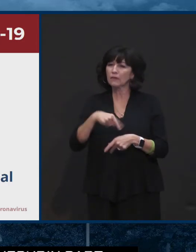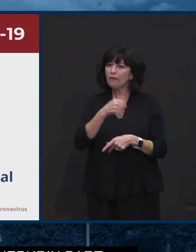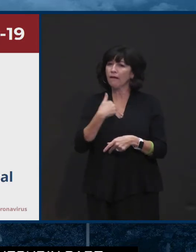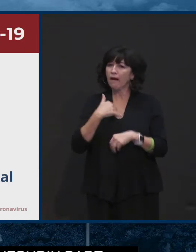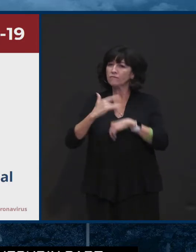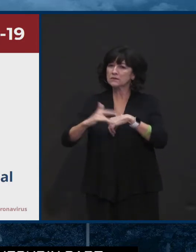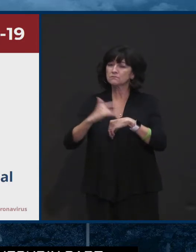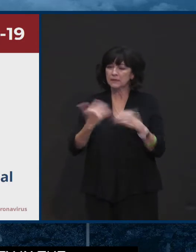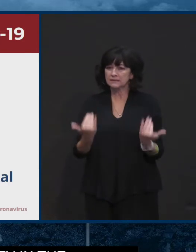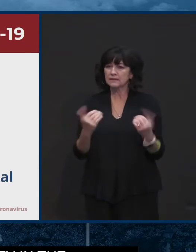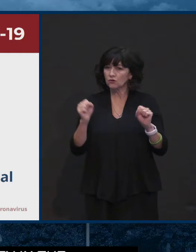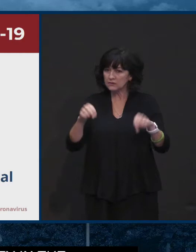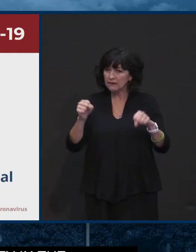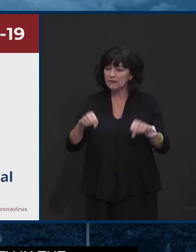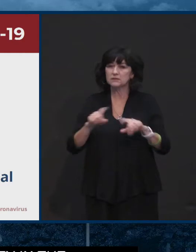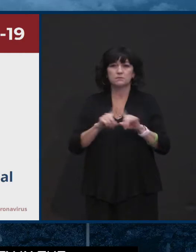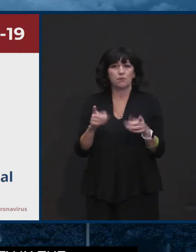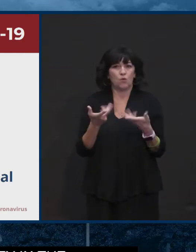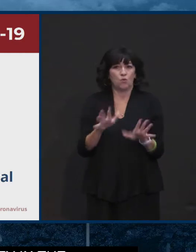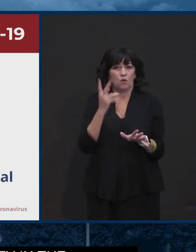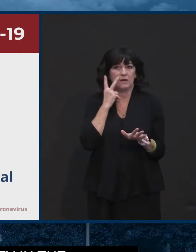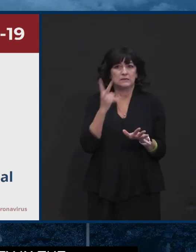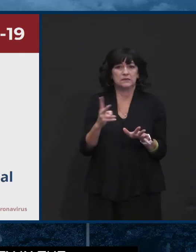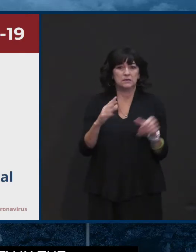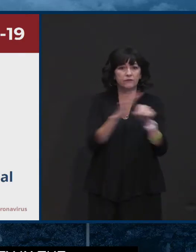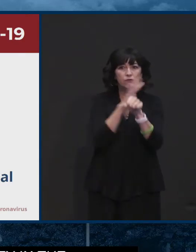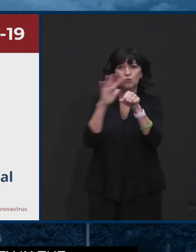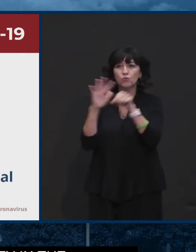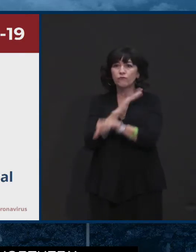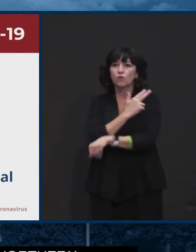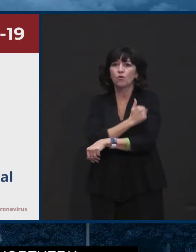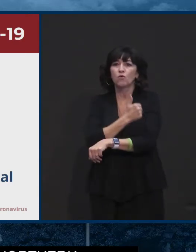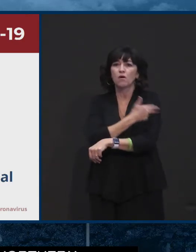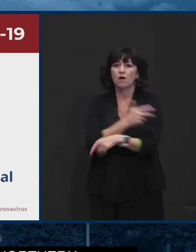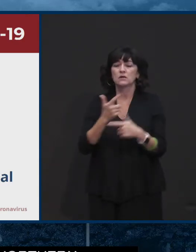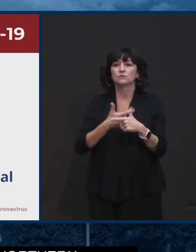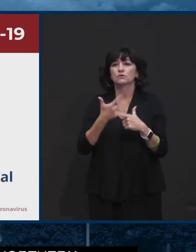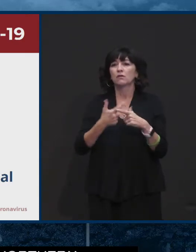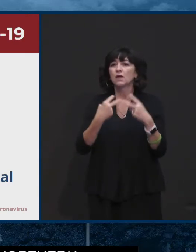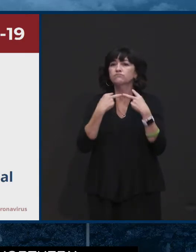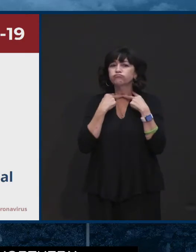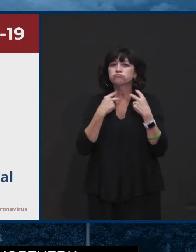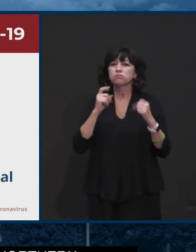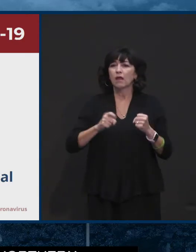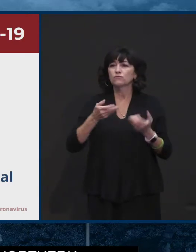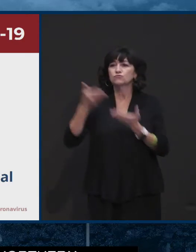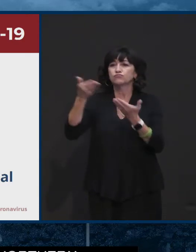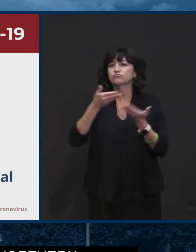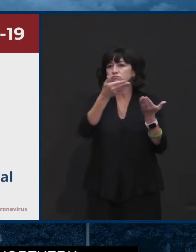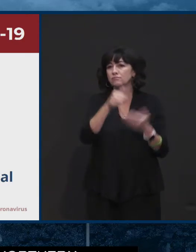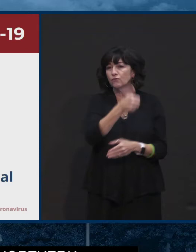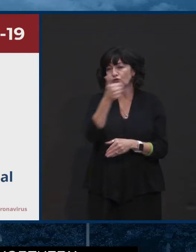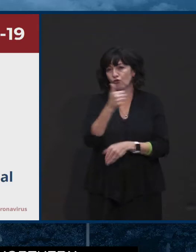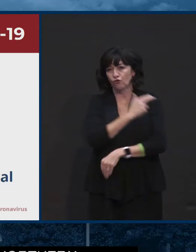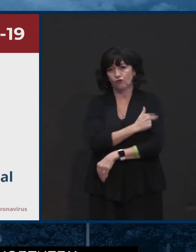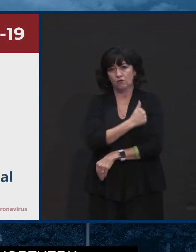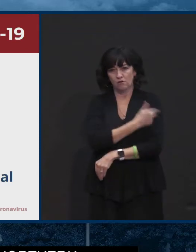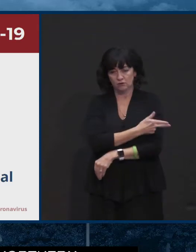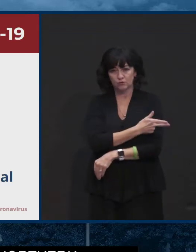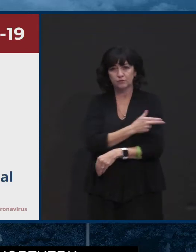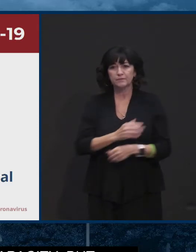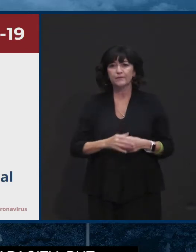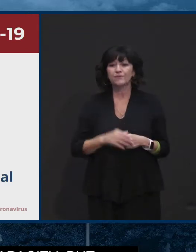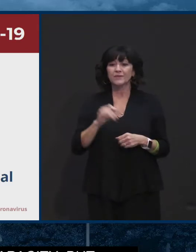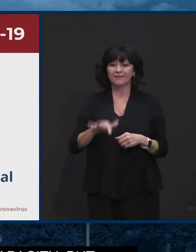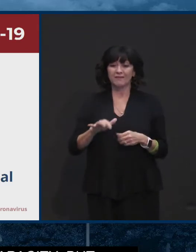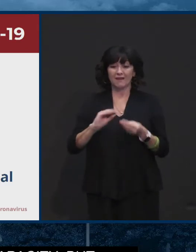numbers get worse, obviously. And so they're lagging indicators, and so as we have higher number of positive cases, we're going